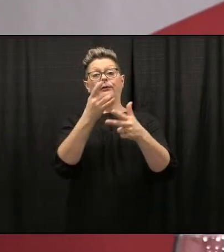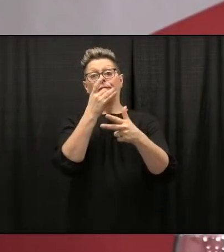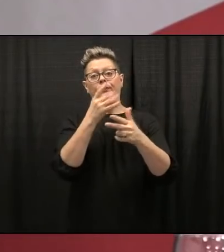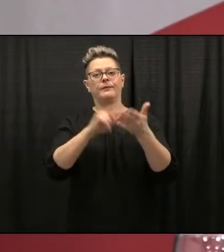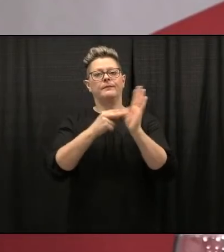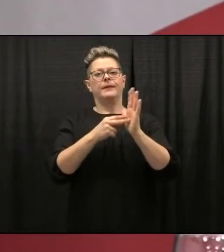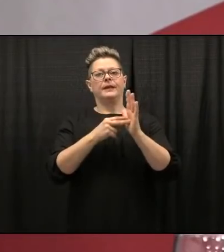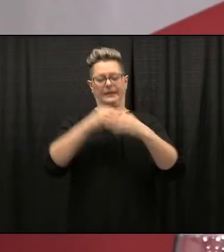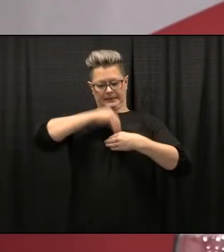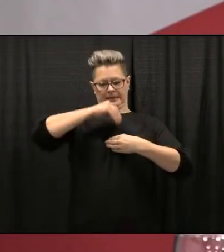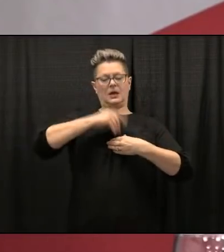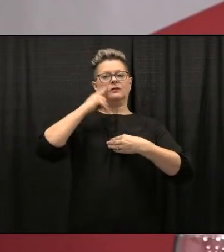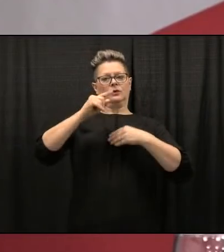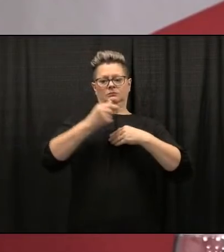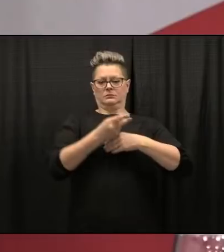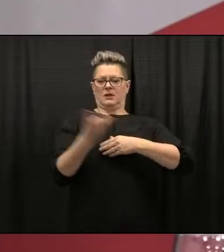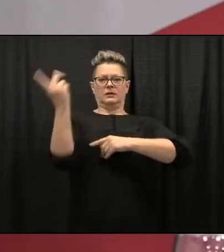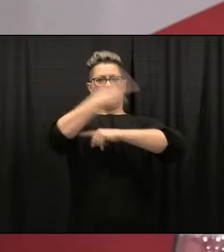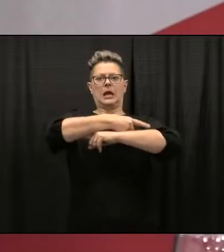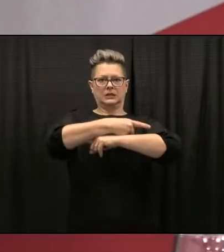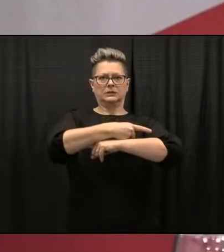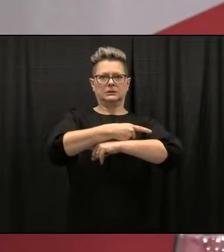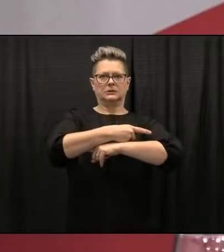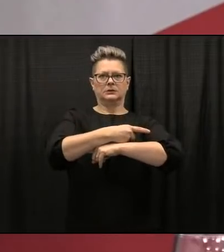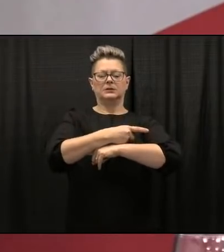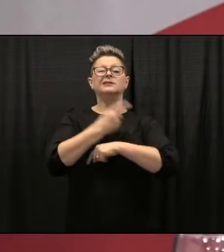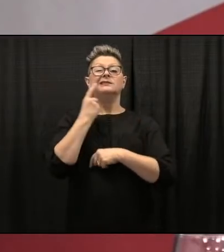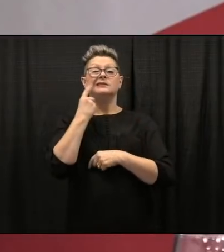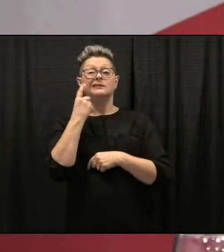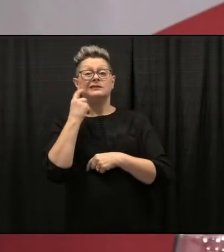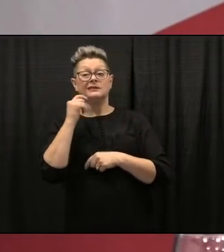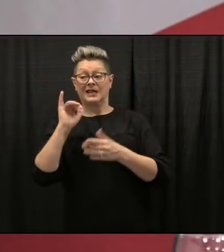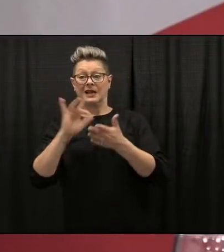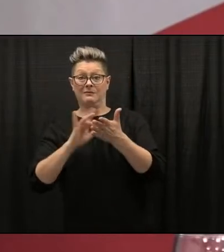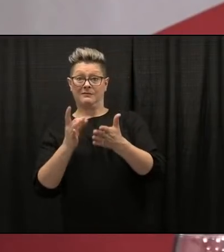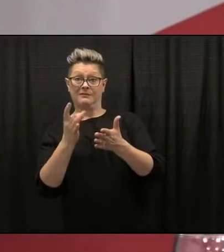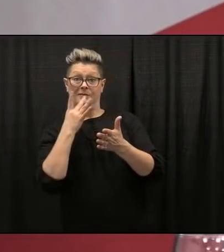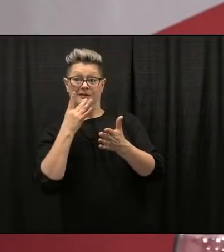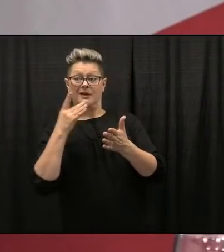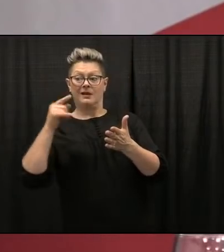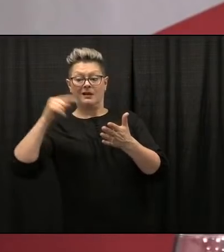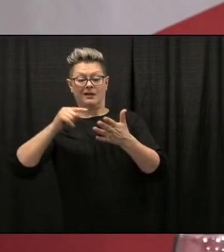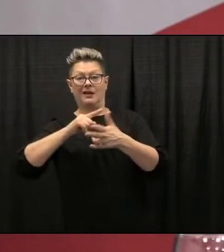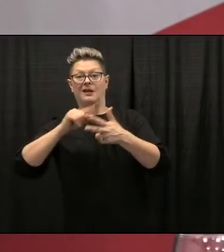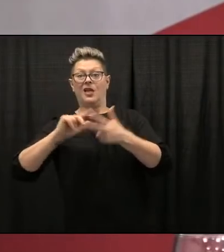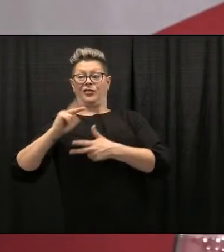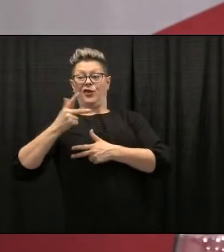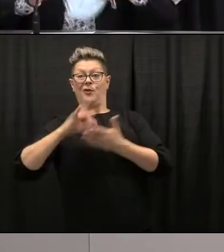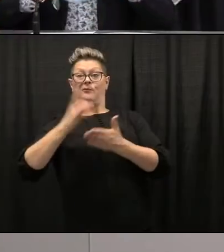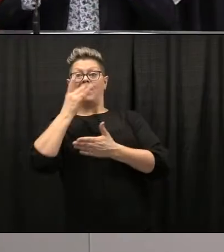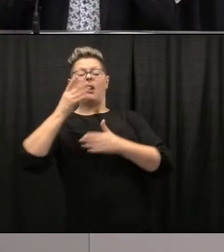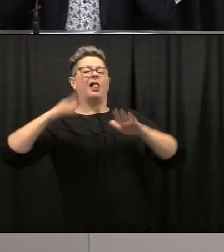so again, in the case of the most recent one, that course would not have been completed yet.